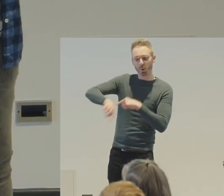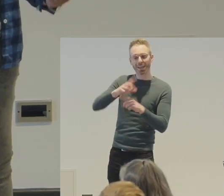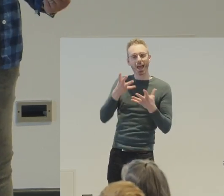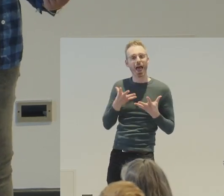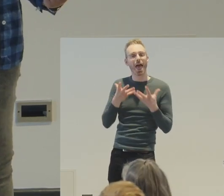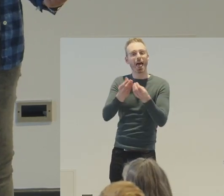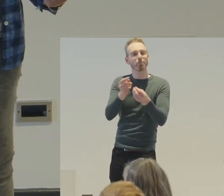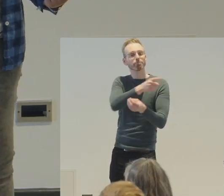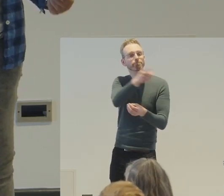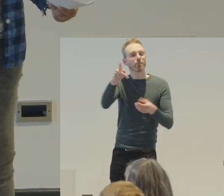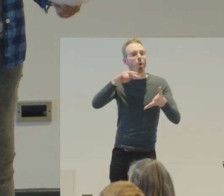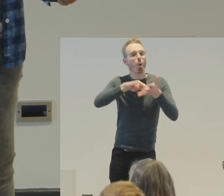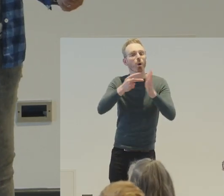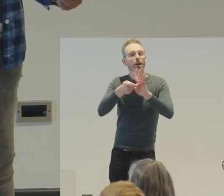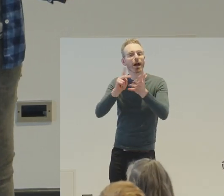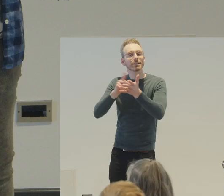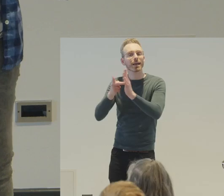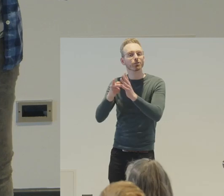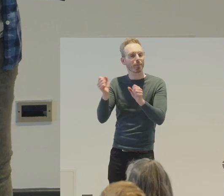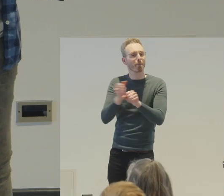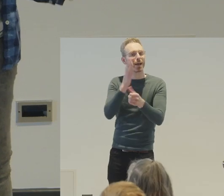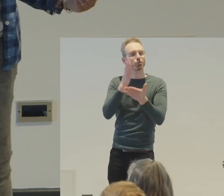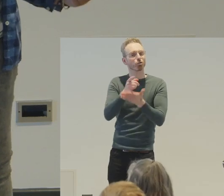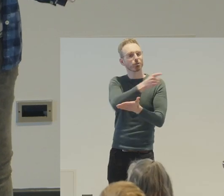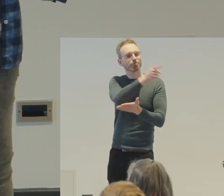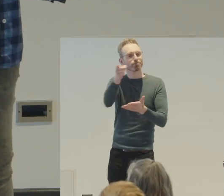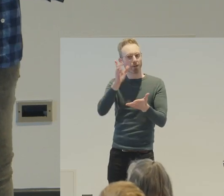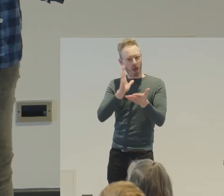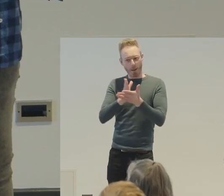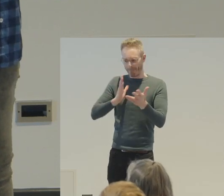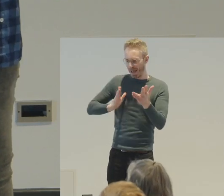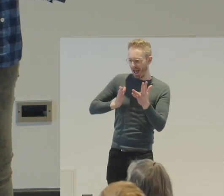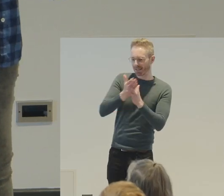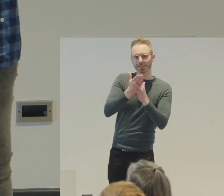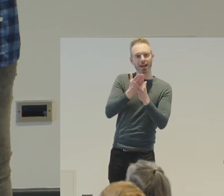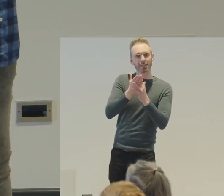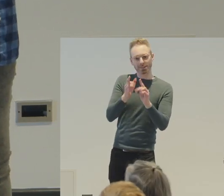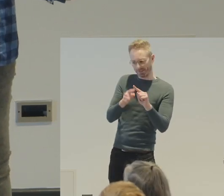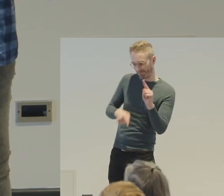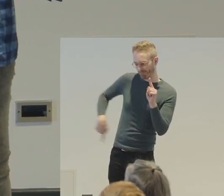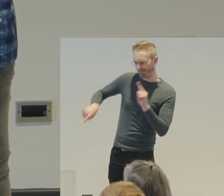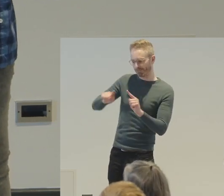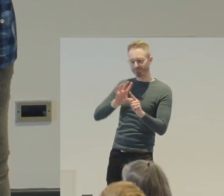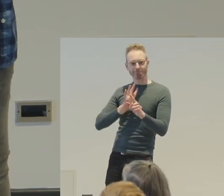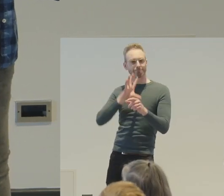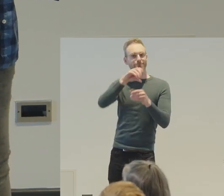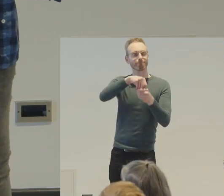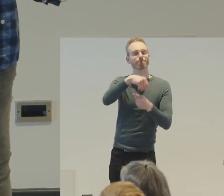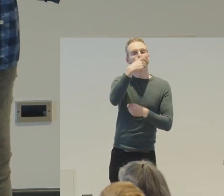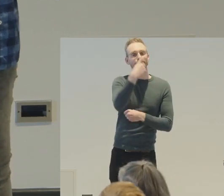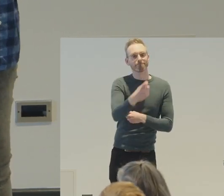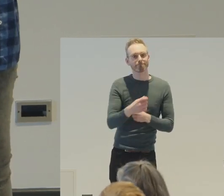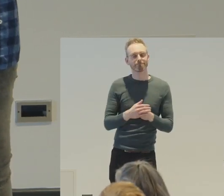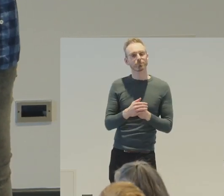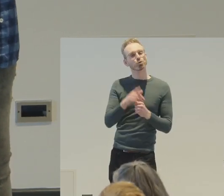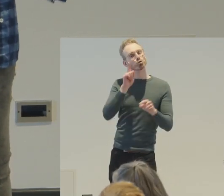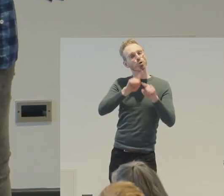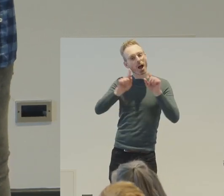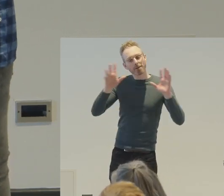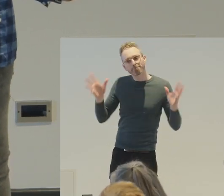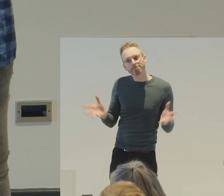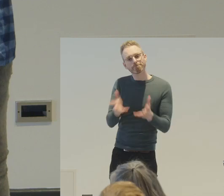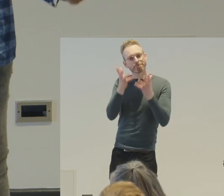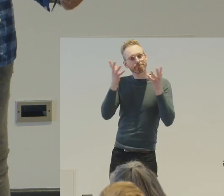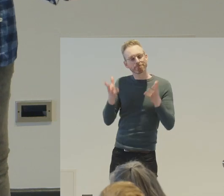them accessible, and also to actually get paid work for access for